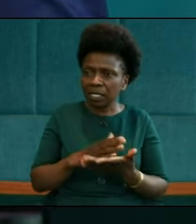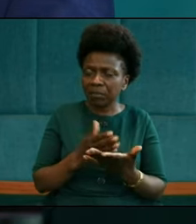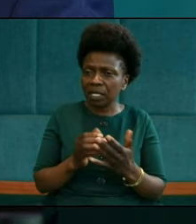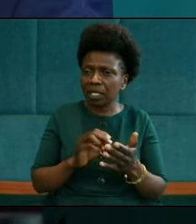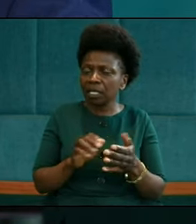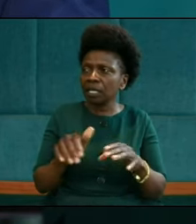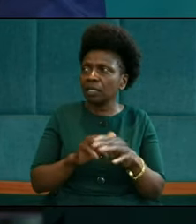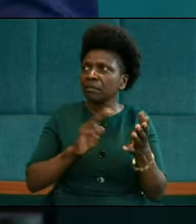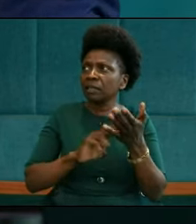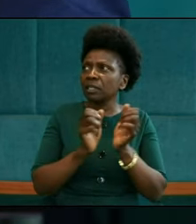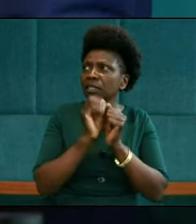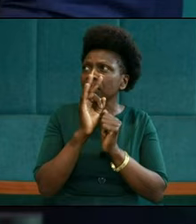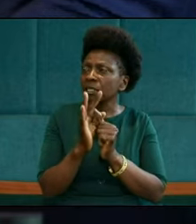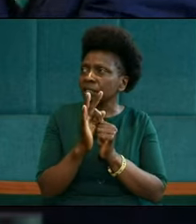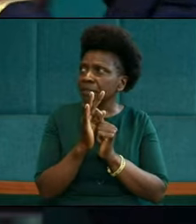13.